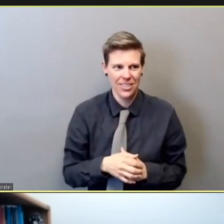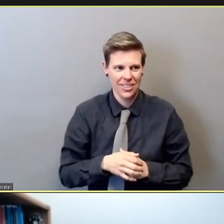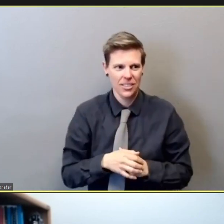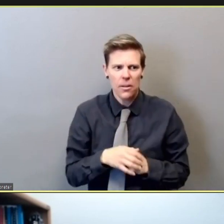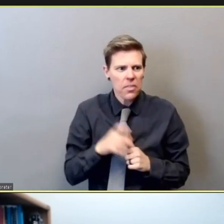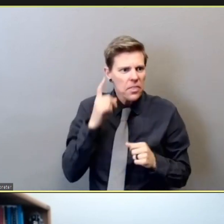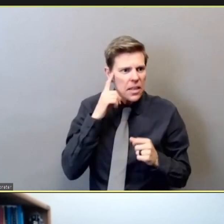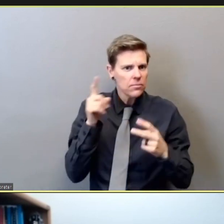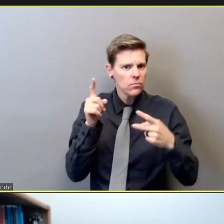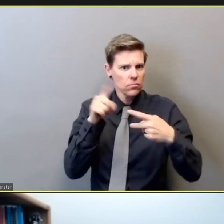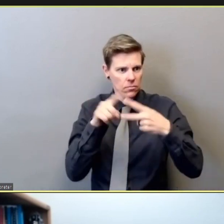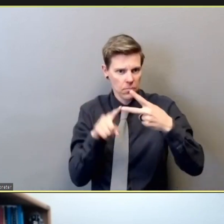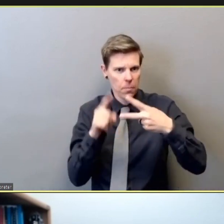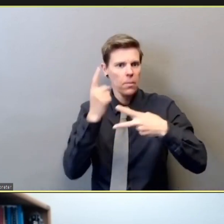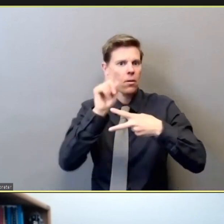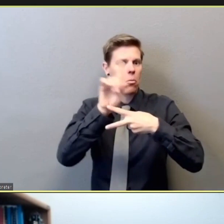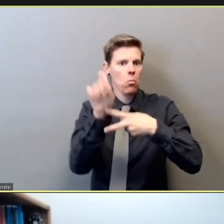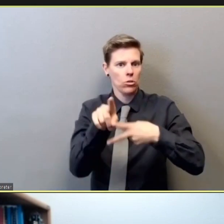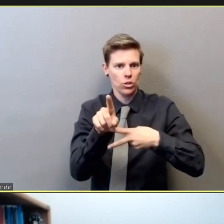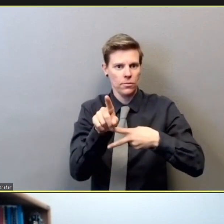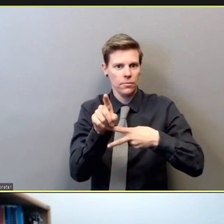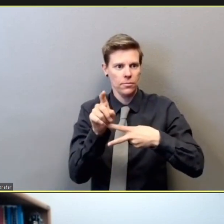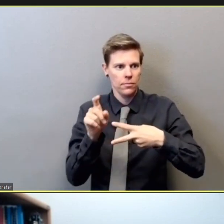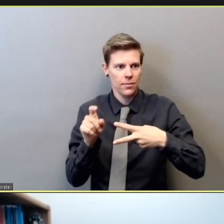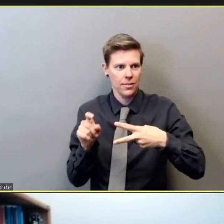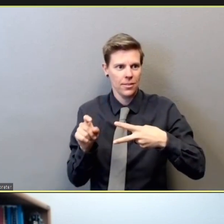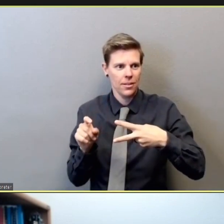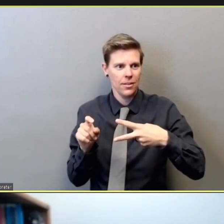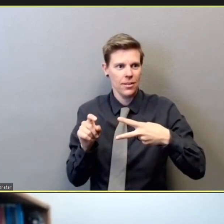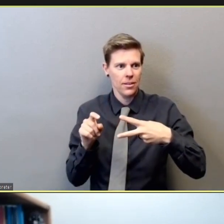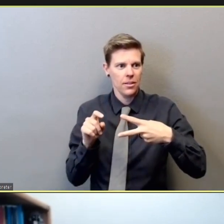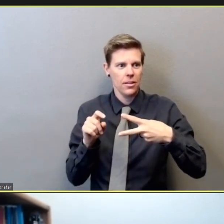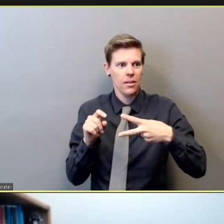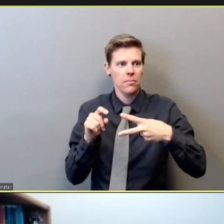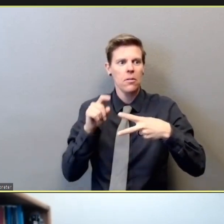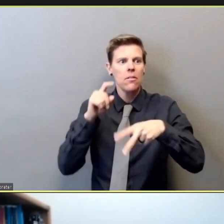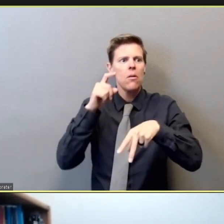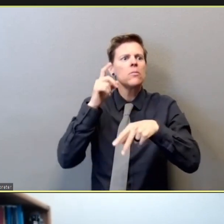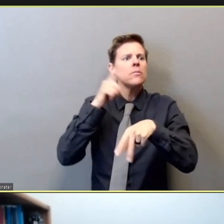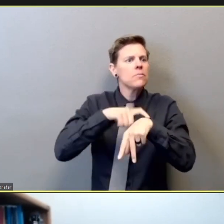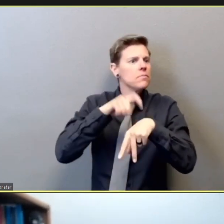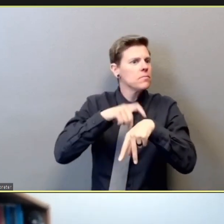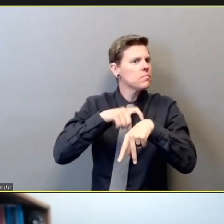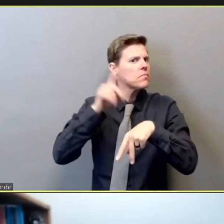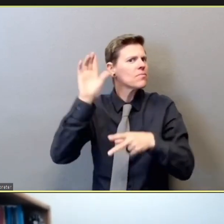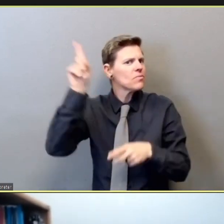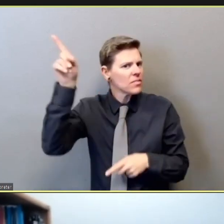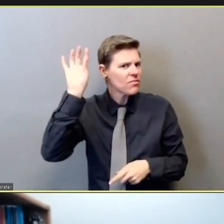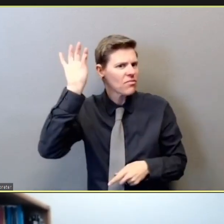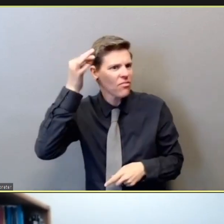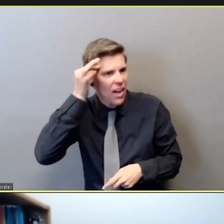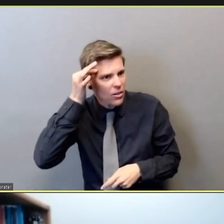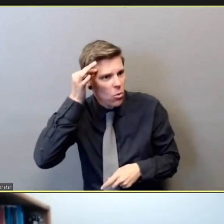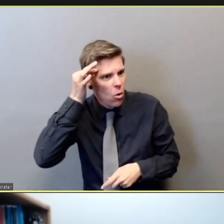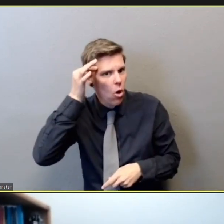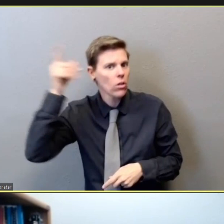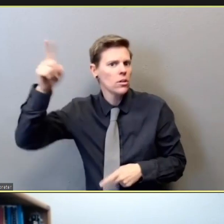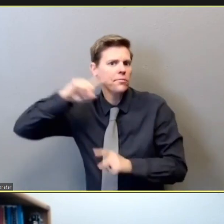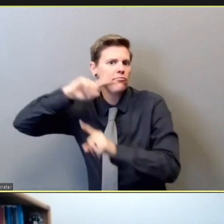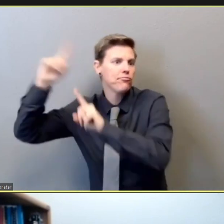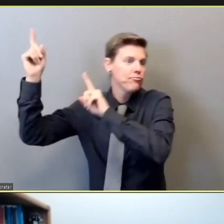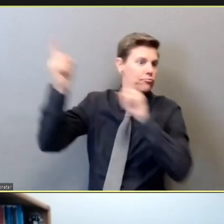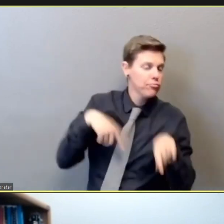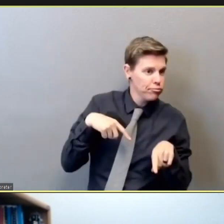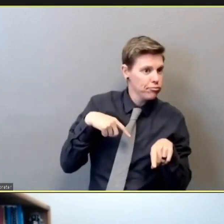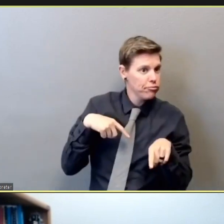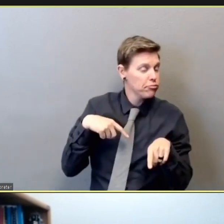all, Dr. Collins, with regards to time frame with the federal program for teachers with the vaccine, do you guys have a specific time frame where you hopefully can